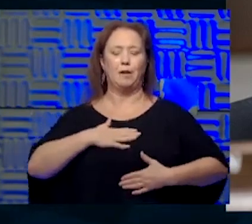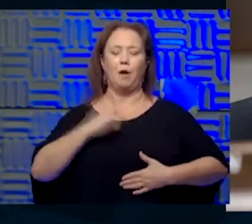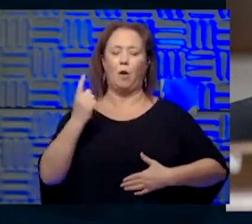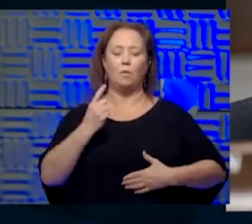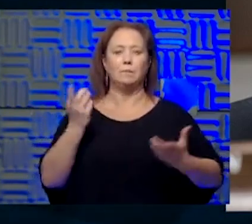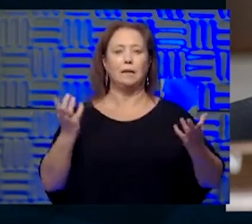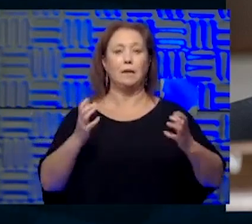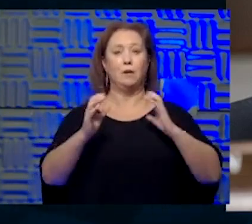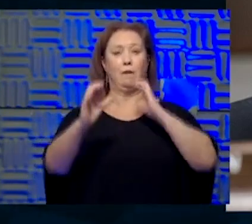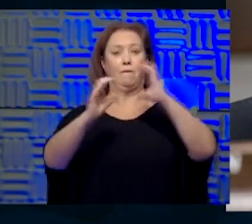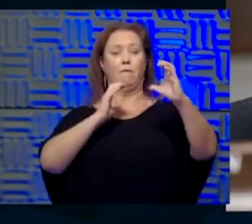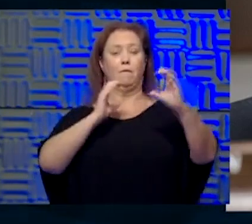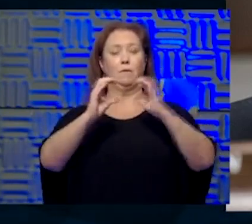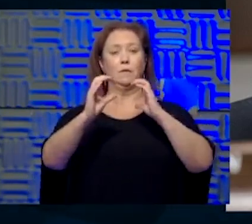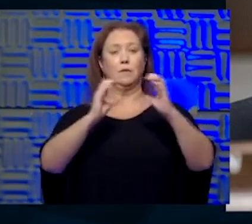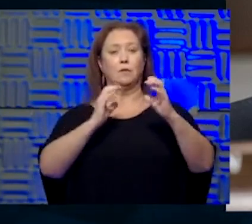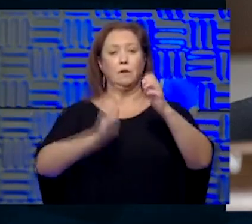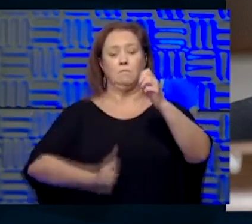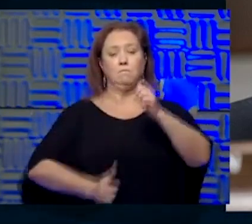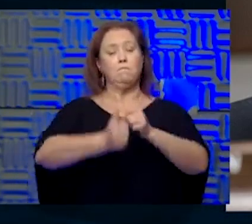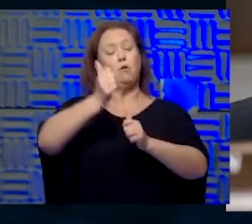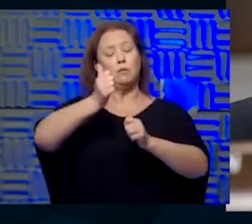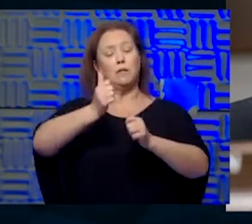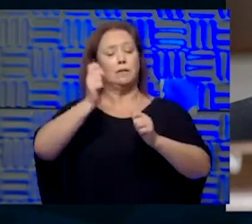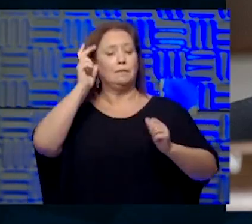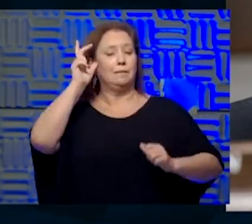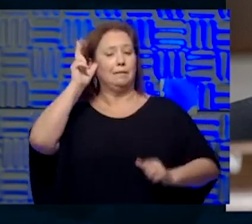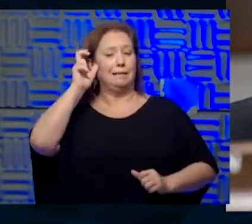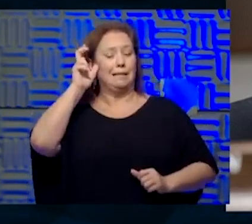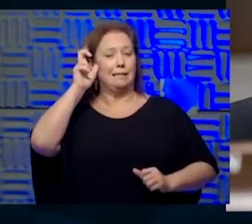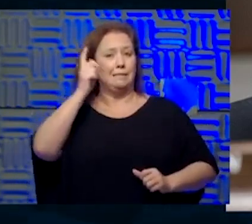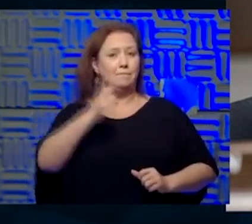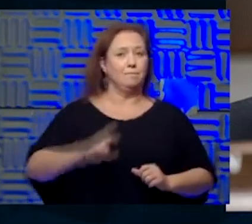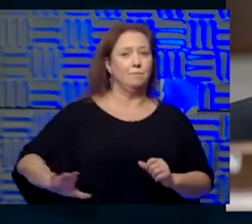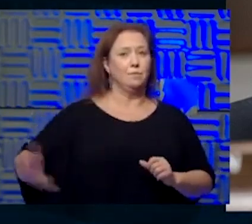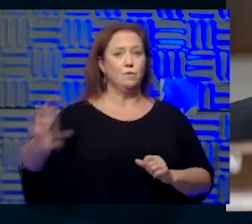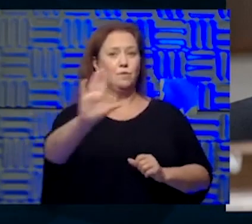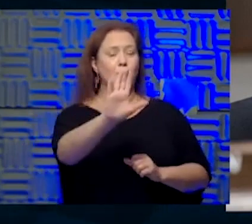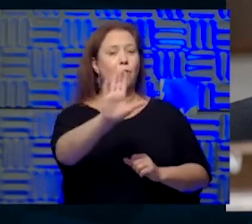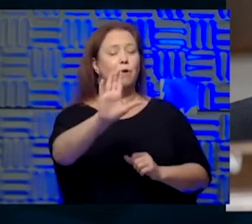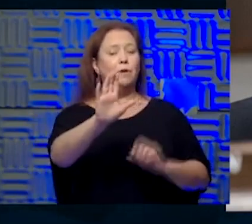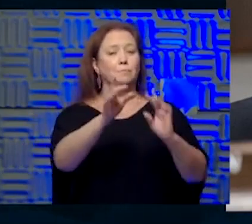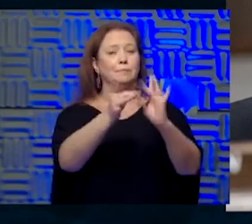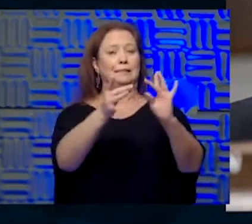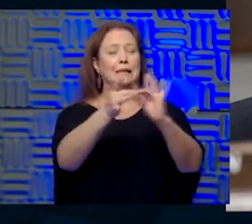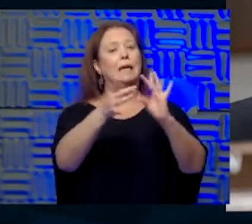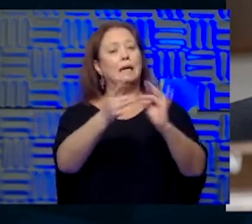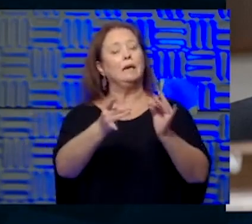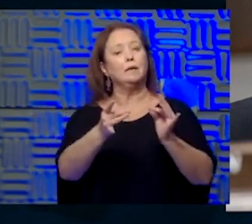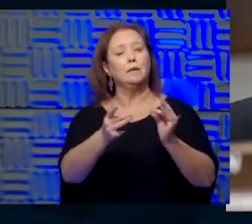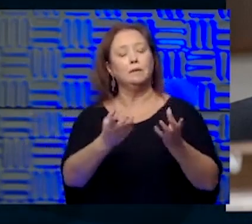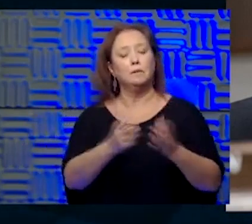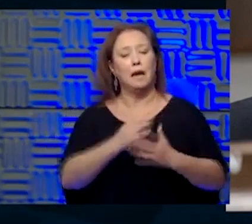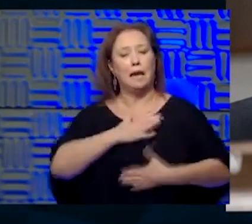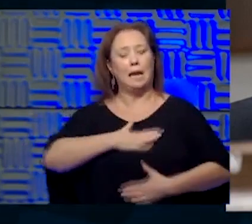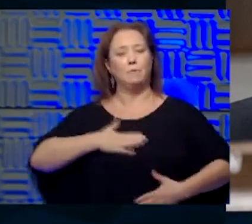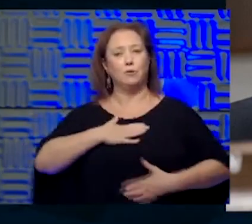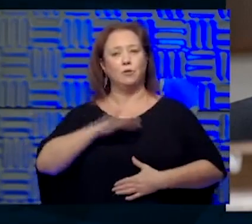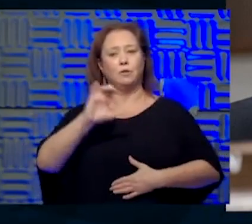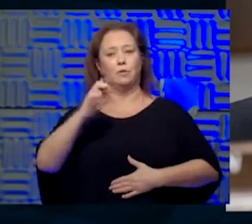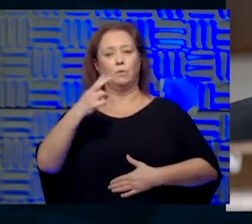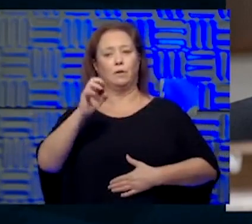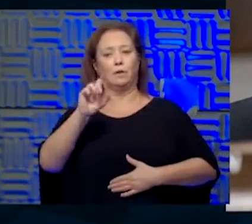to have conversations, mostly to be able to listen to what the rest of you are saying. And already I appreciate what Chelsea